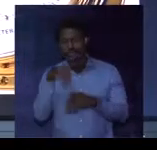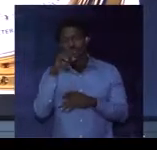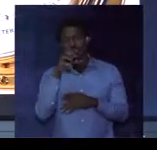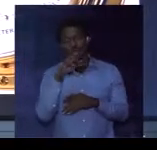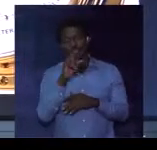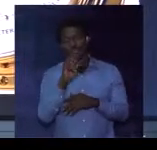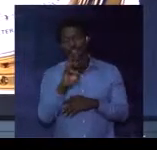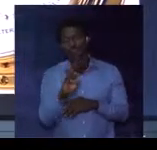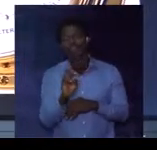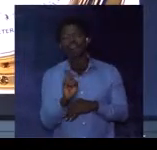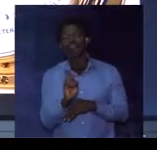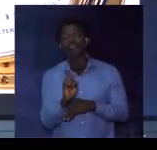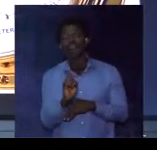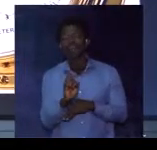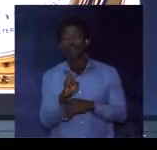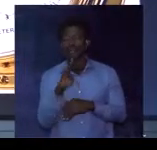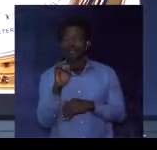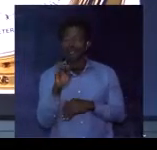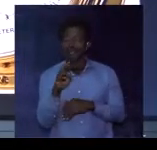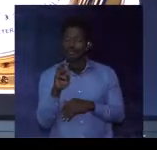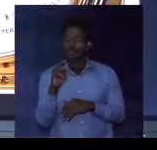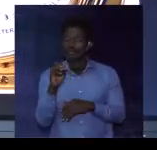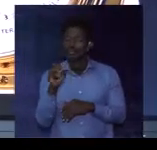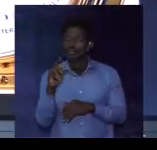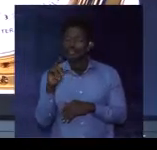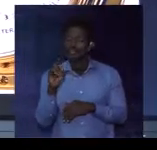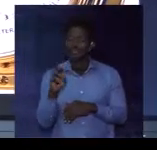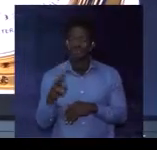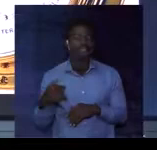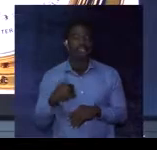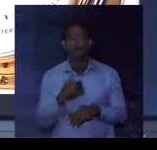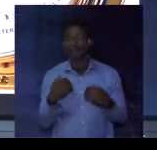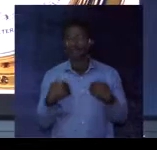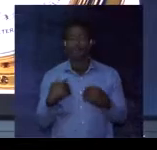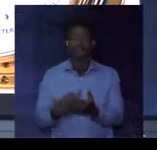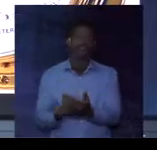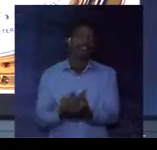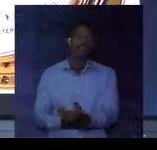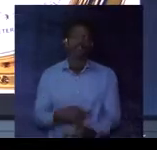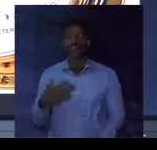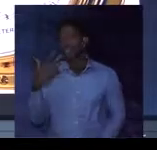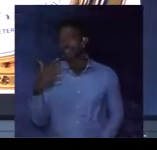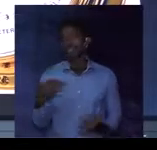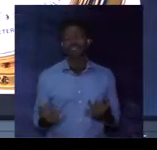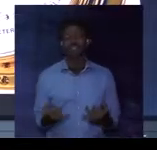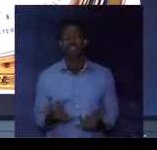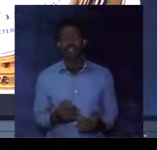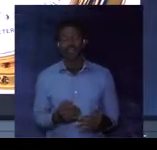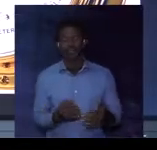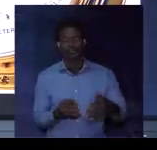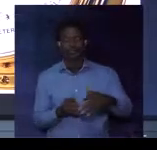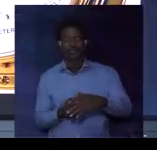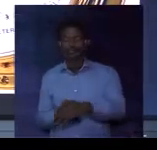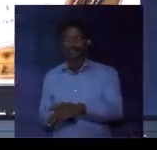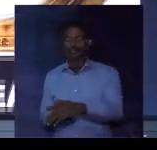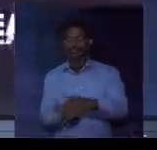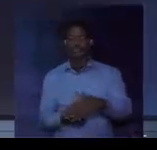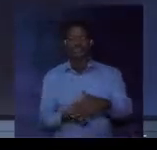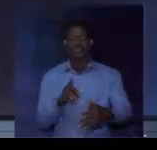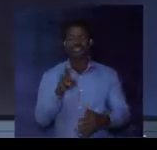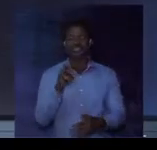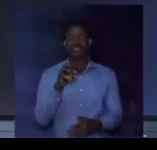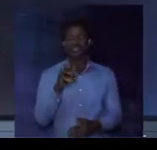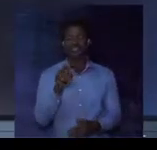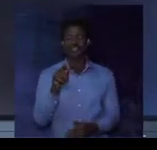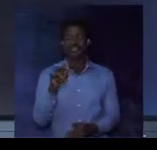for measuring air pressure. That is barometer. We have talked about three now. the direction of wind, wind vane,